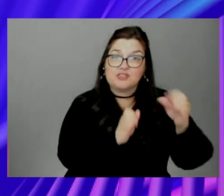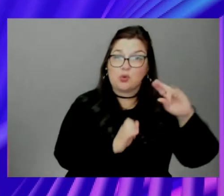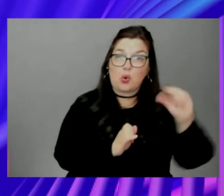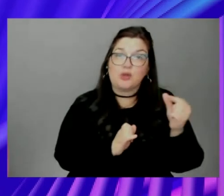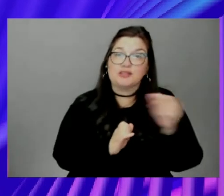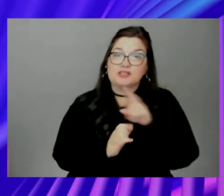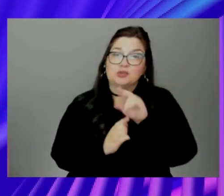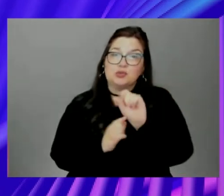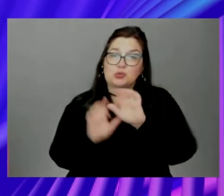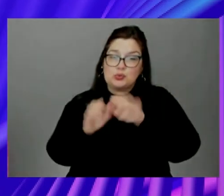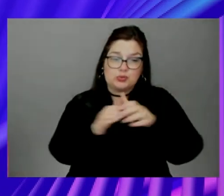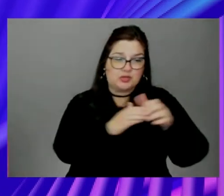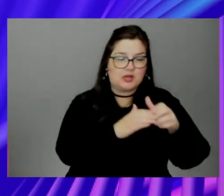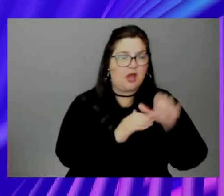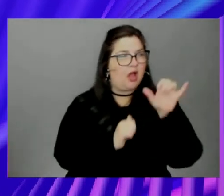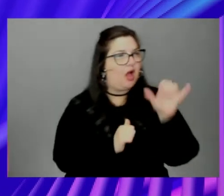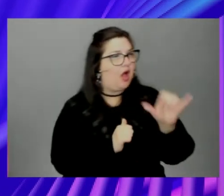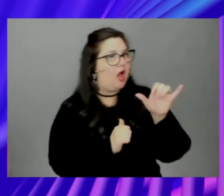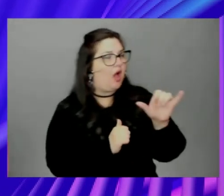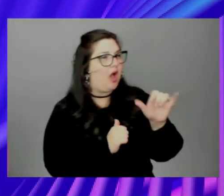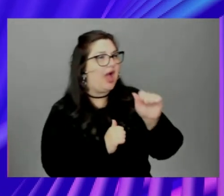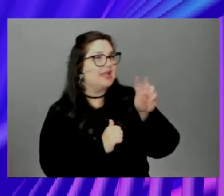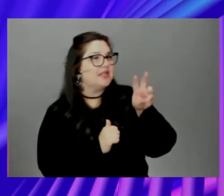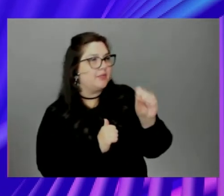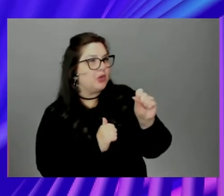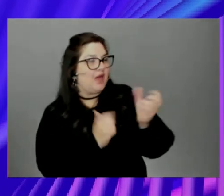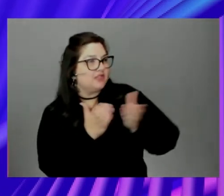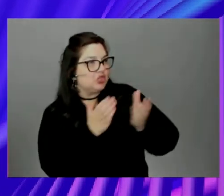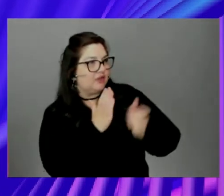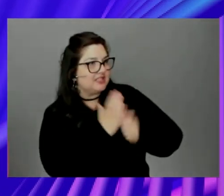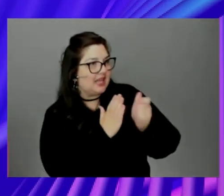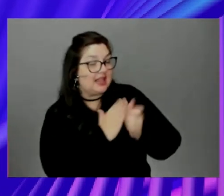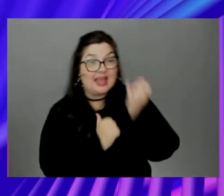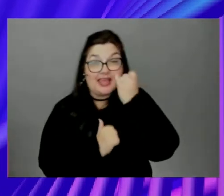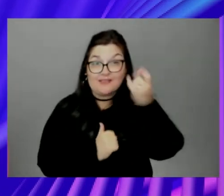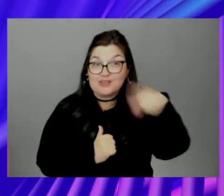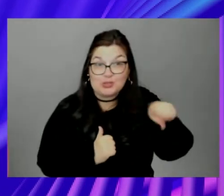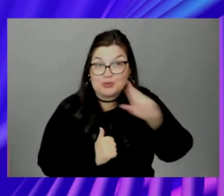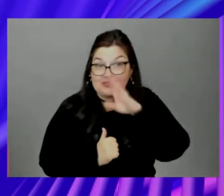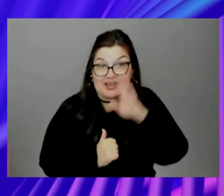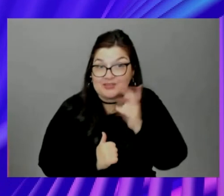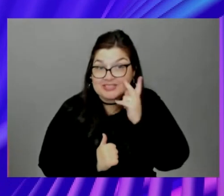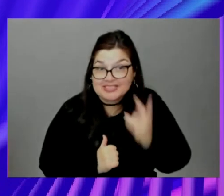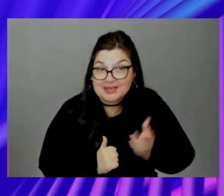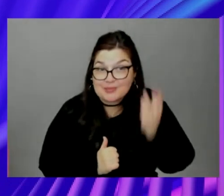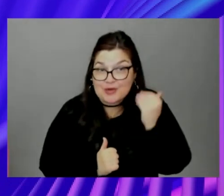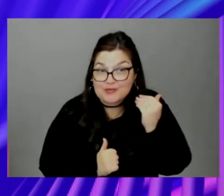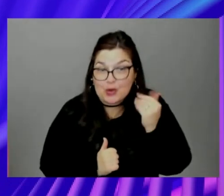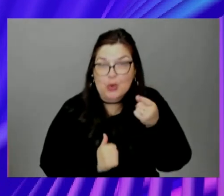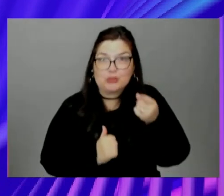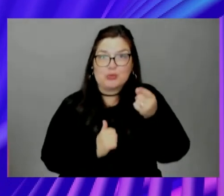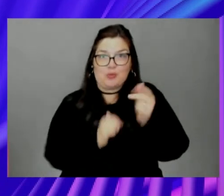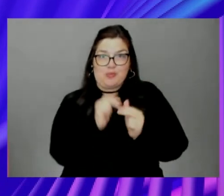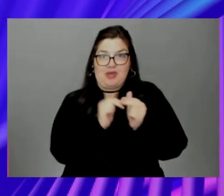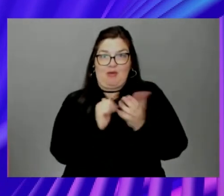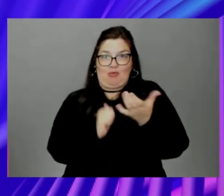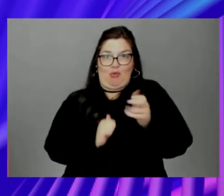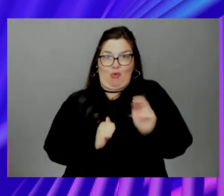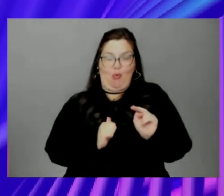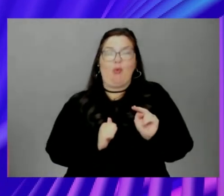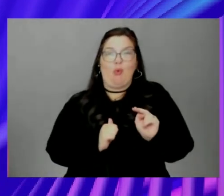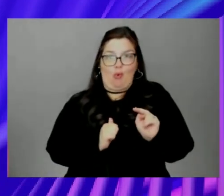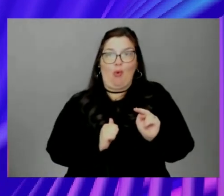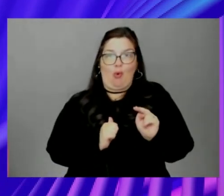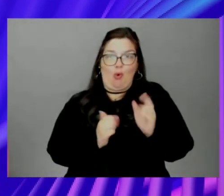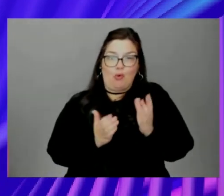Service Catalog, for anybody who has never seen Service Catalog before, when you're going in to build your own offerings in your